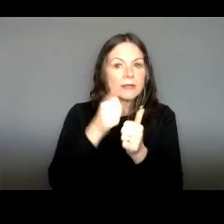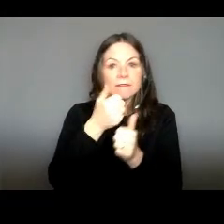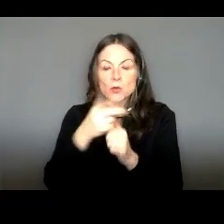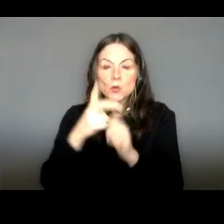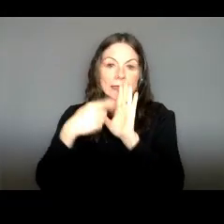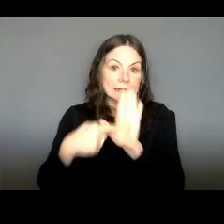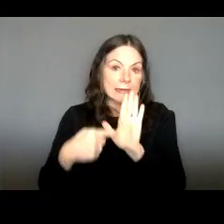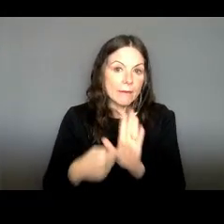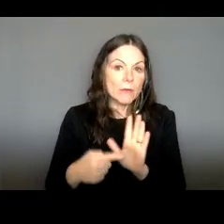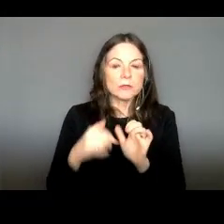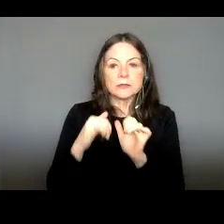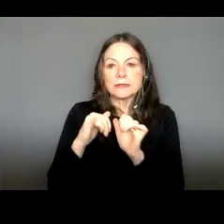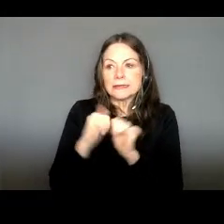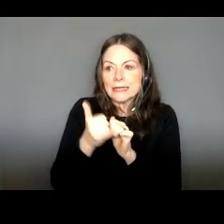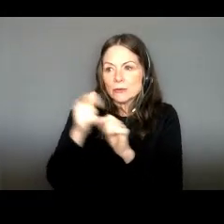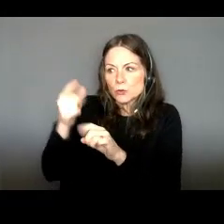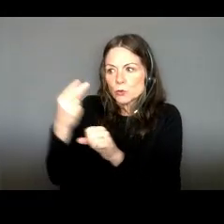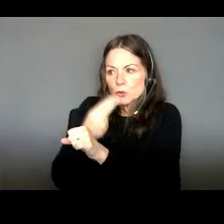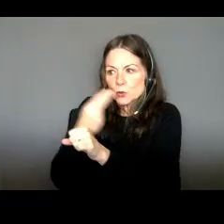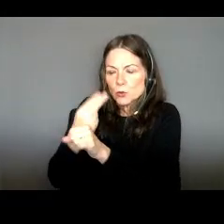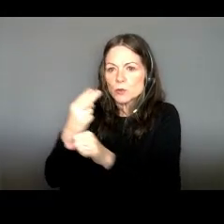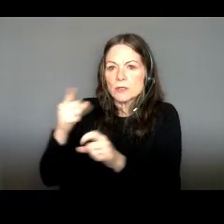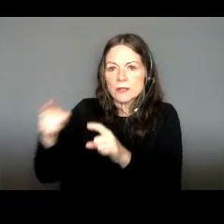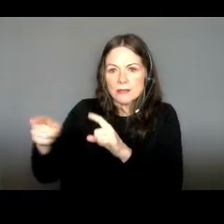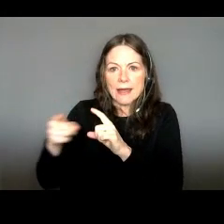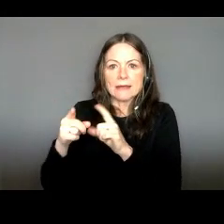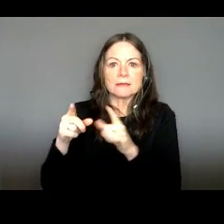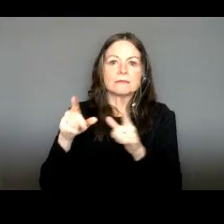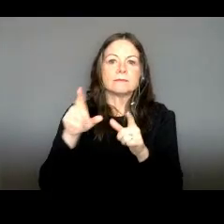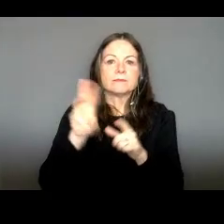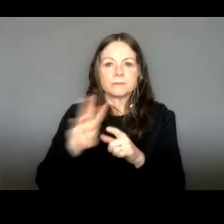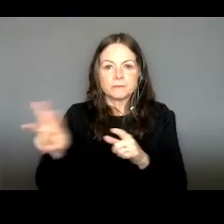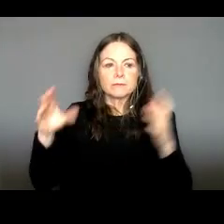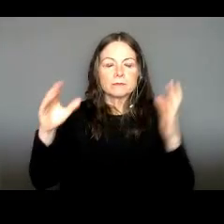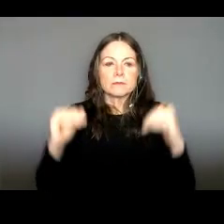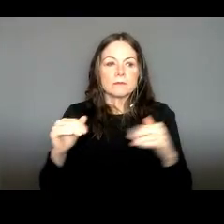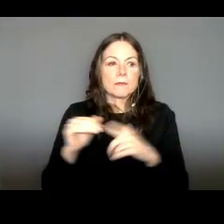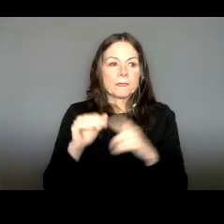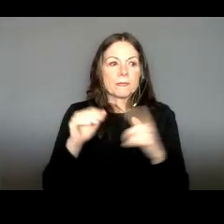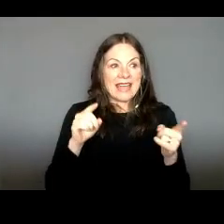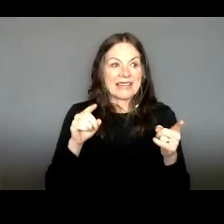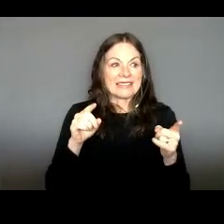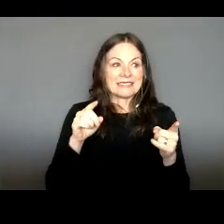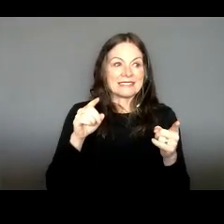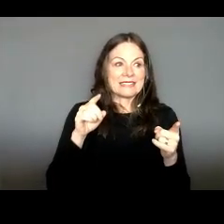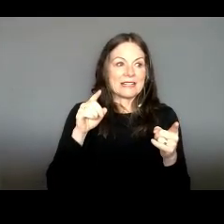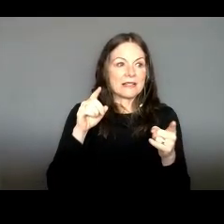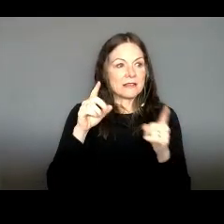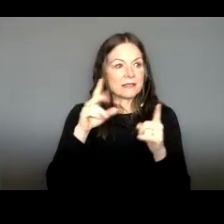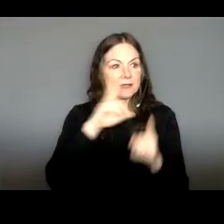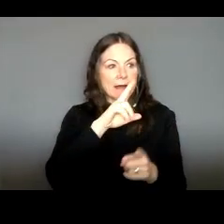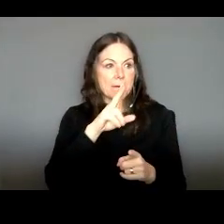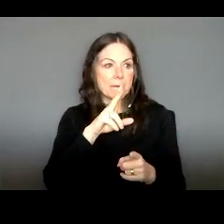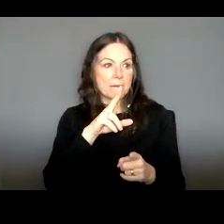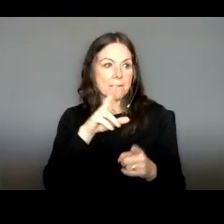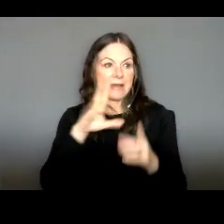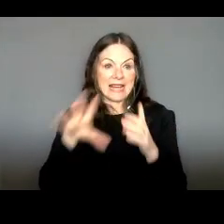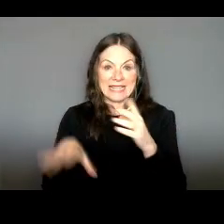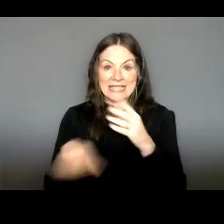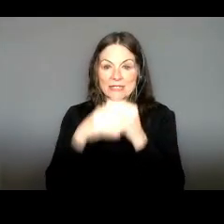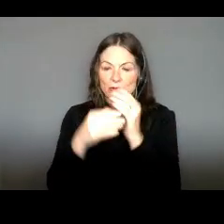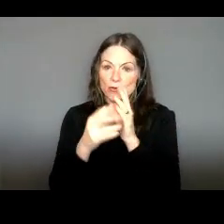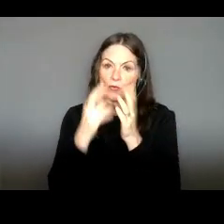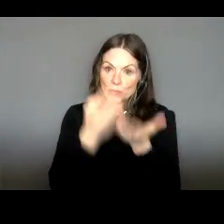you a short overview of the Disability Benefits Compass, which is linked to the Benefits Wayfinder or can be also used and accessed